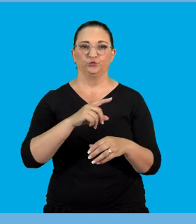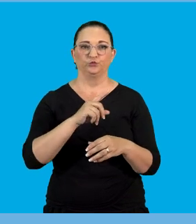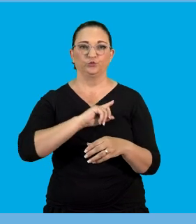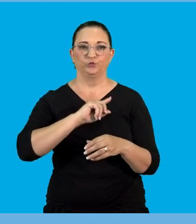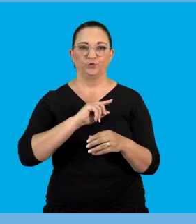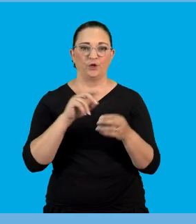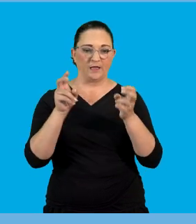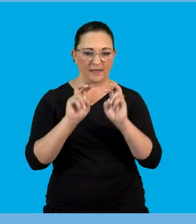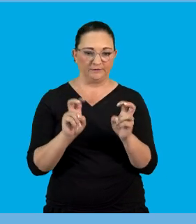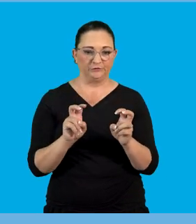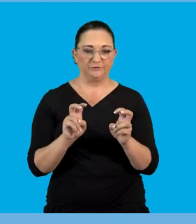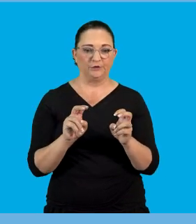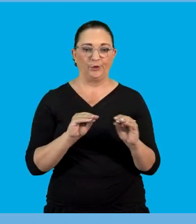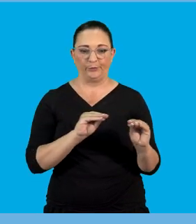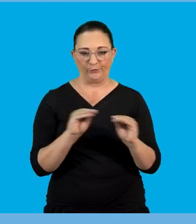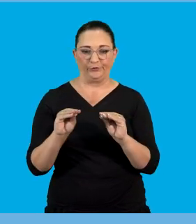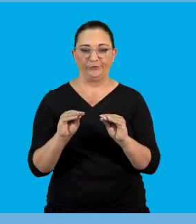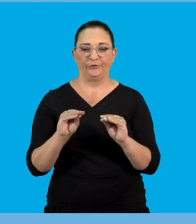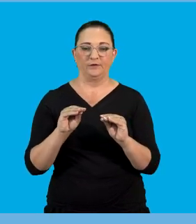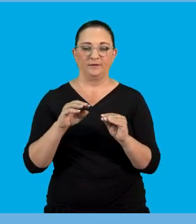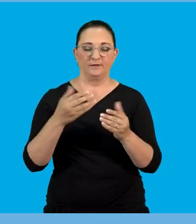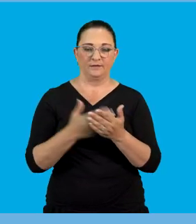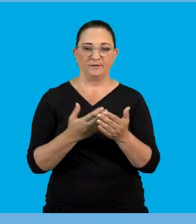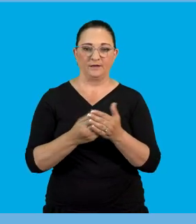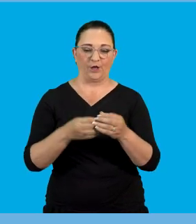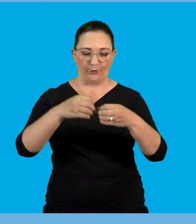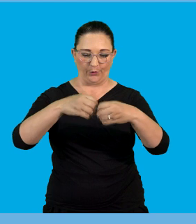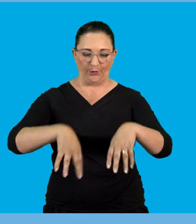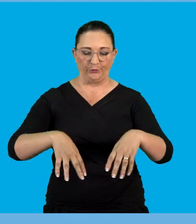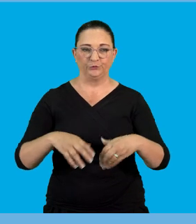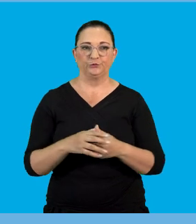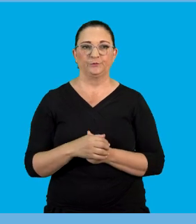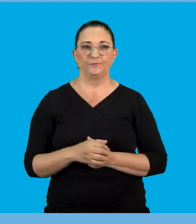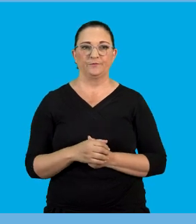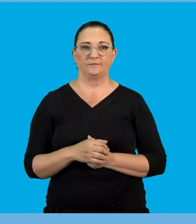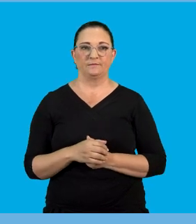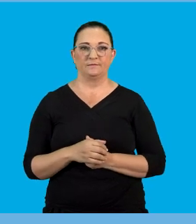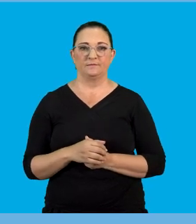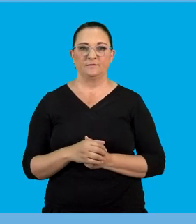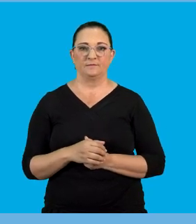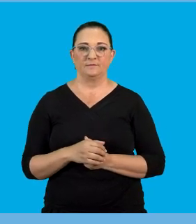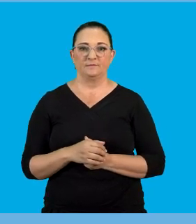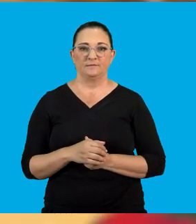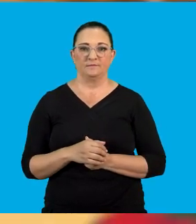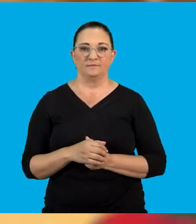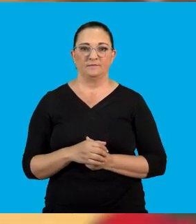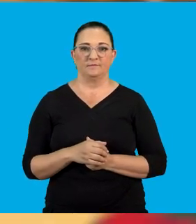static electricity as charges moving off an object, that process is called the electric